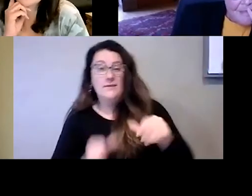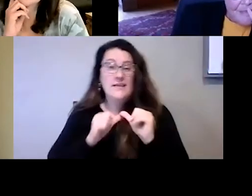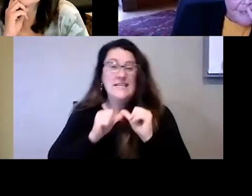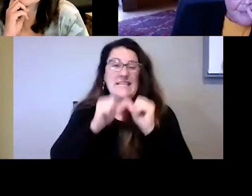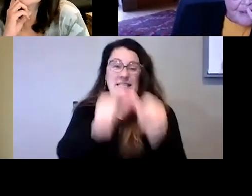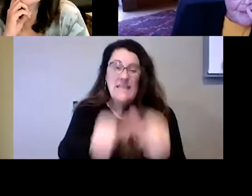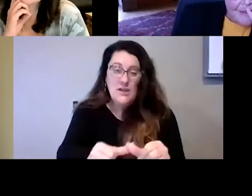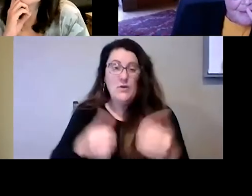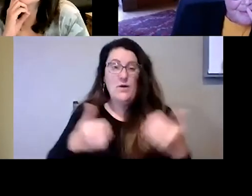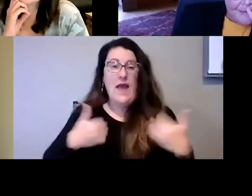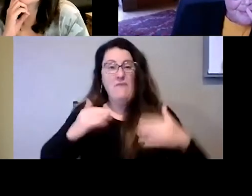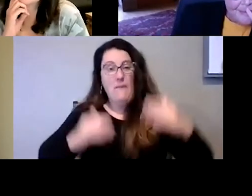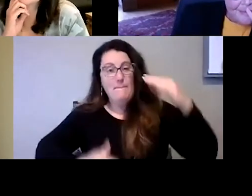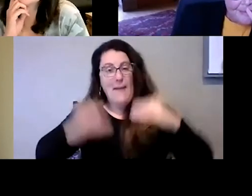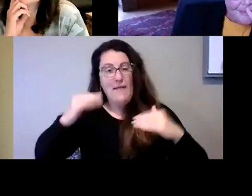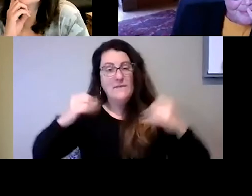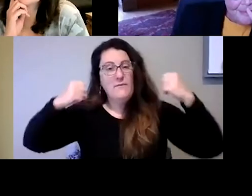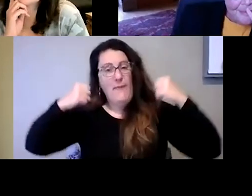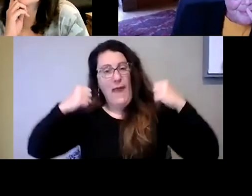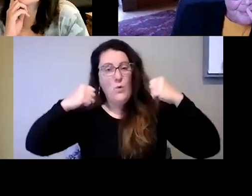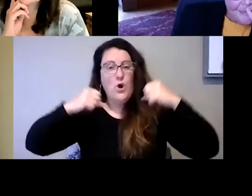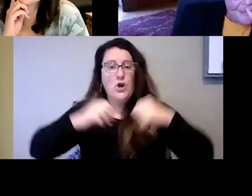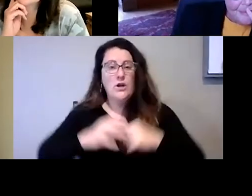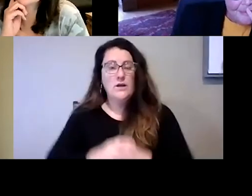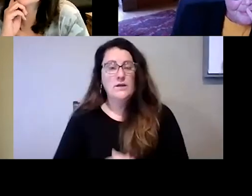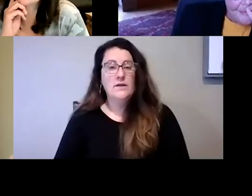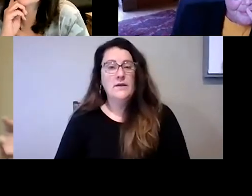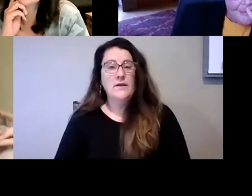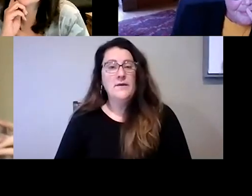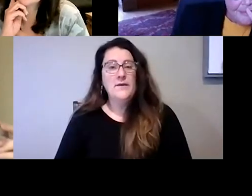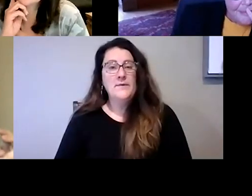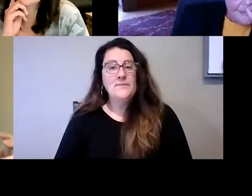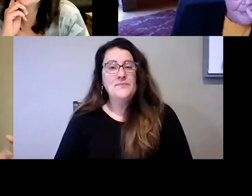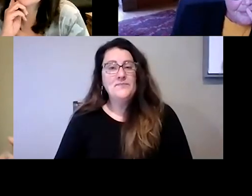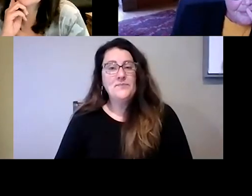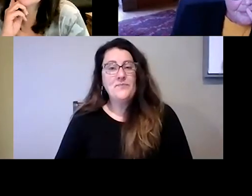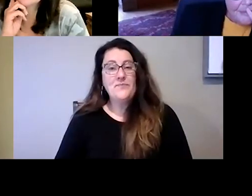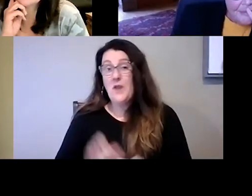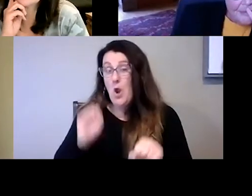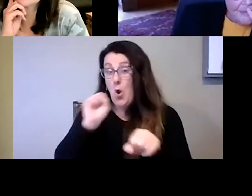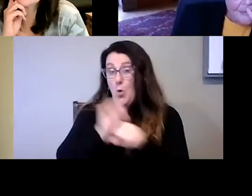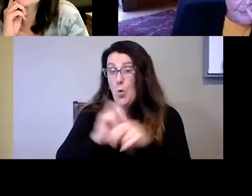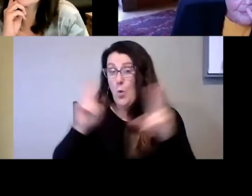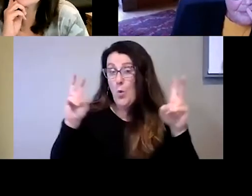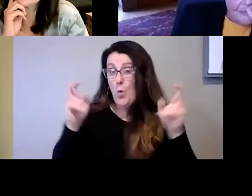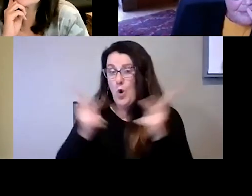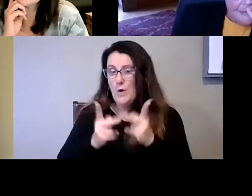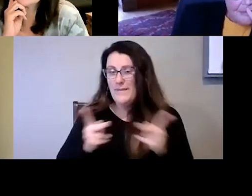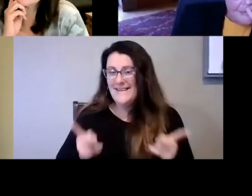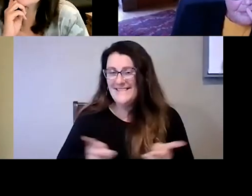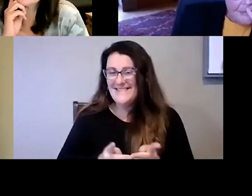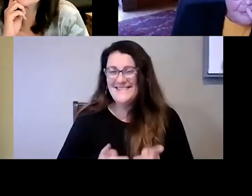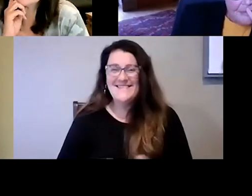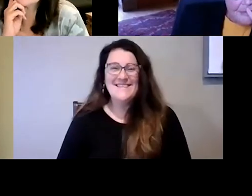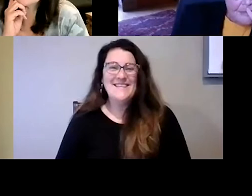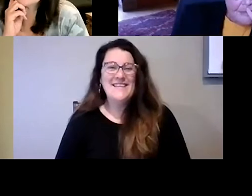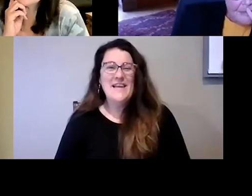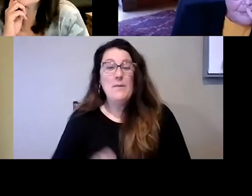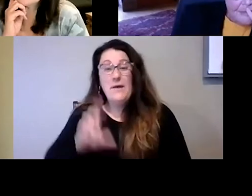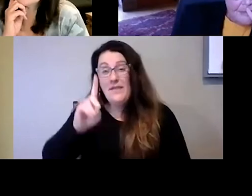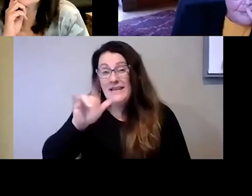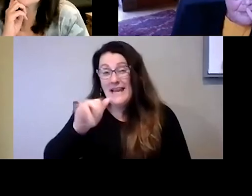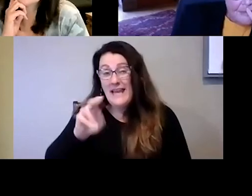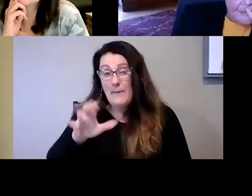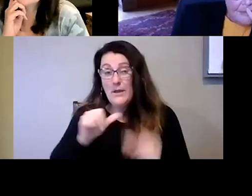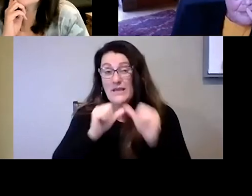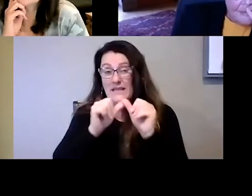to have that balance of power in the, we'll say, workplace, but in the dynamic that we